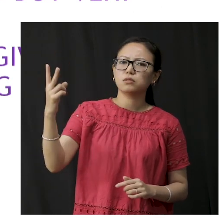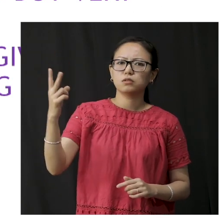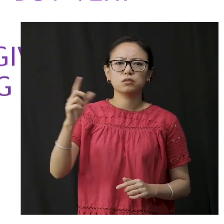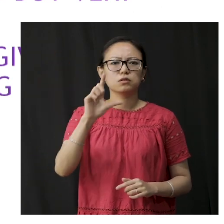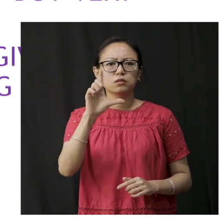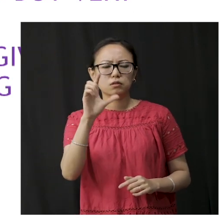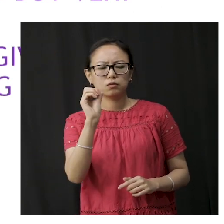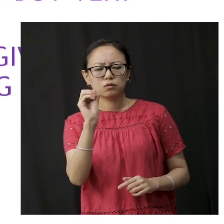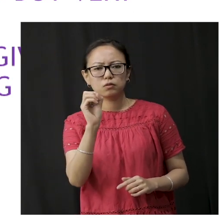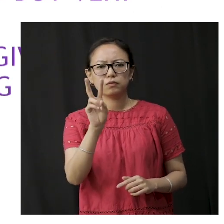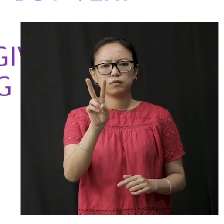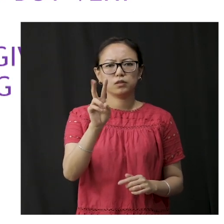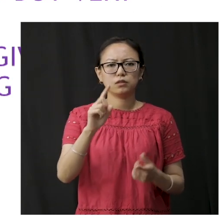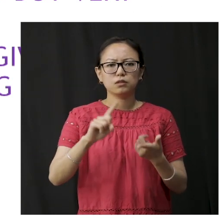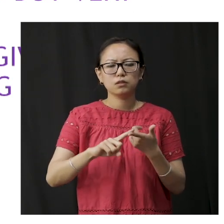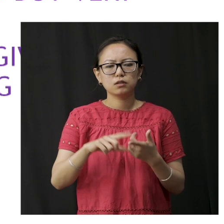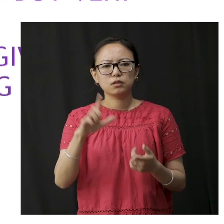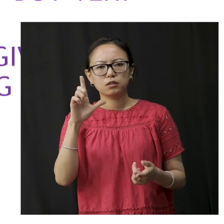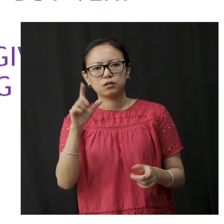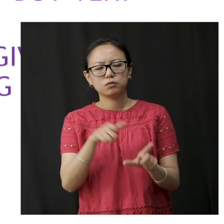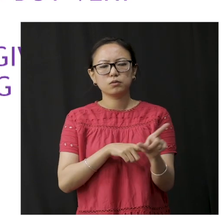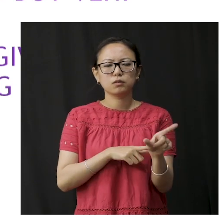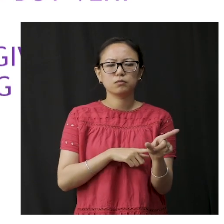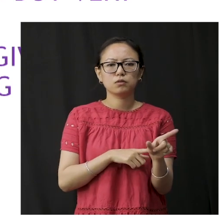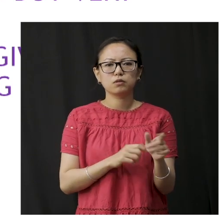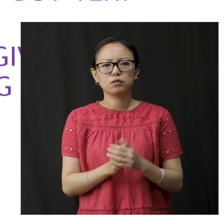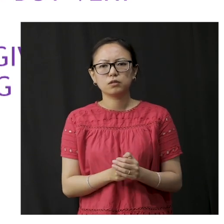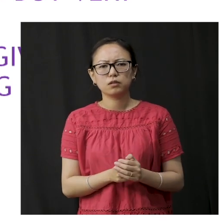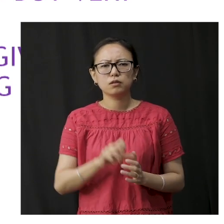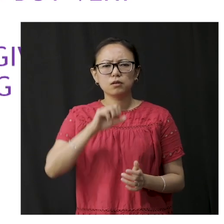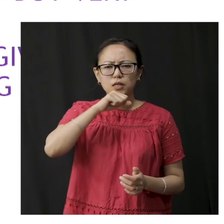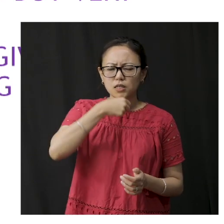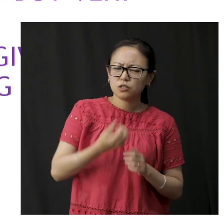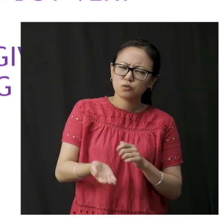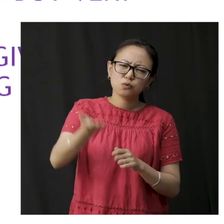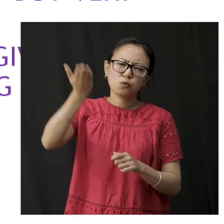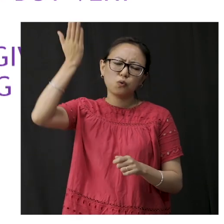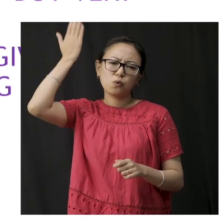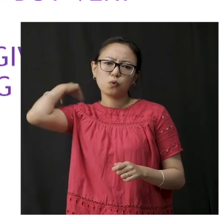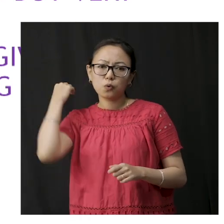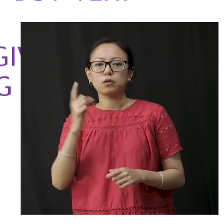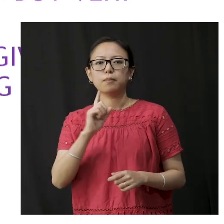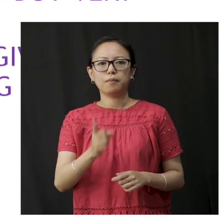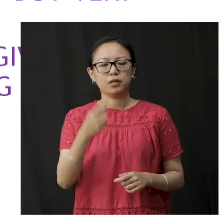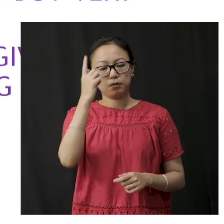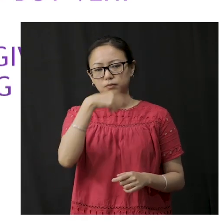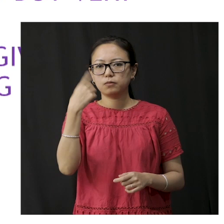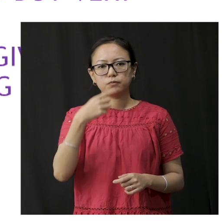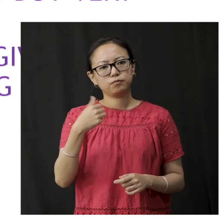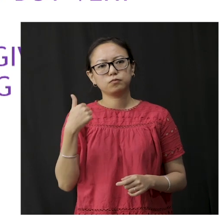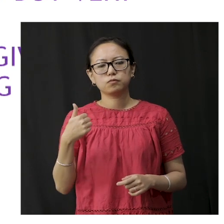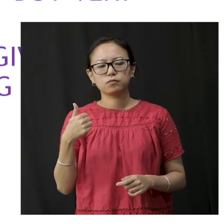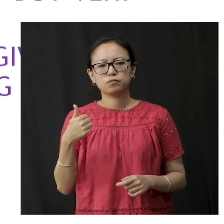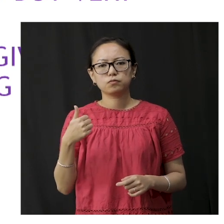they are also very old. See the moon and the sun, they are very old, but they are still very beautiful. because